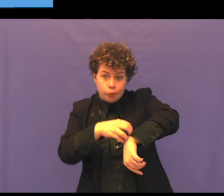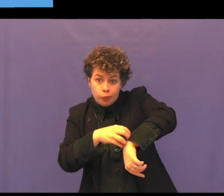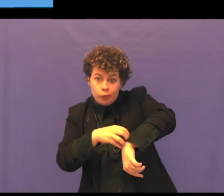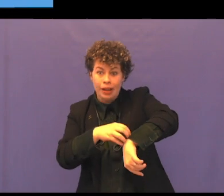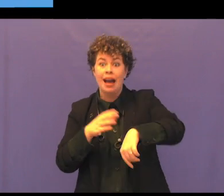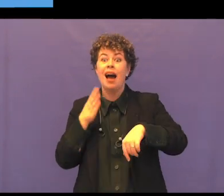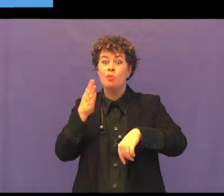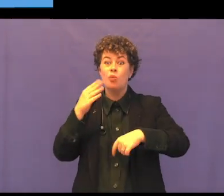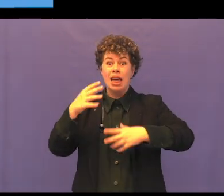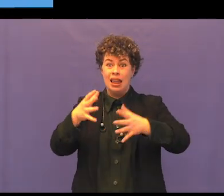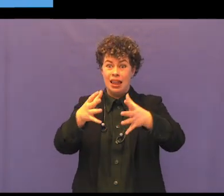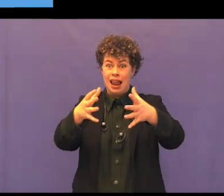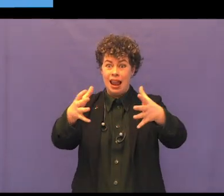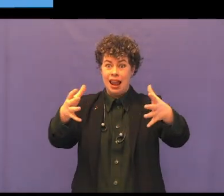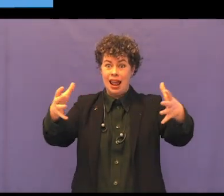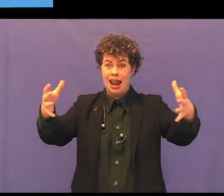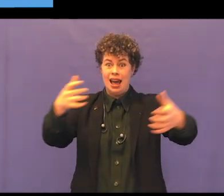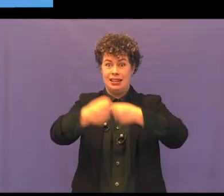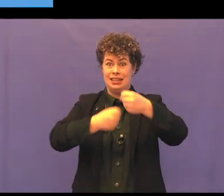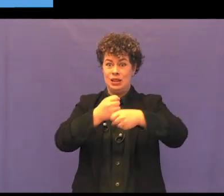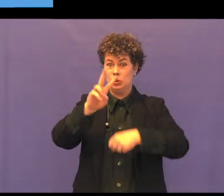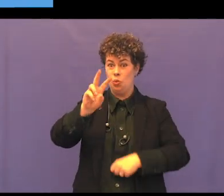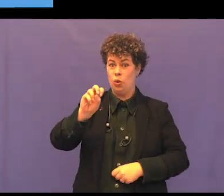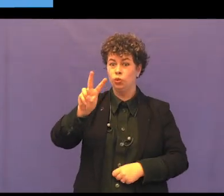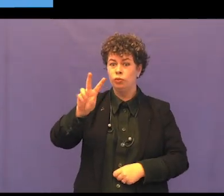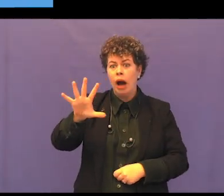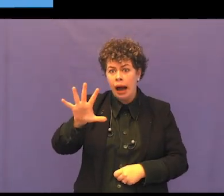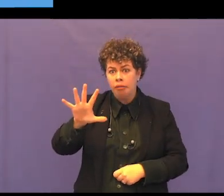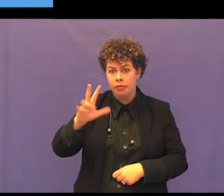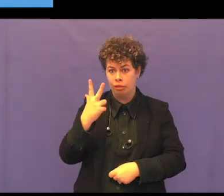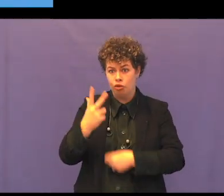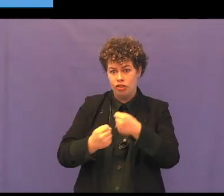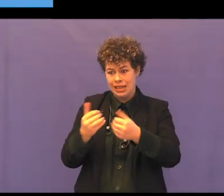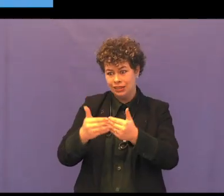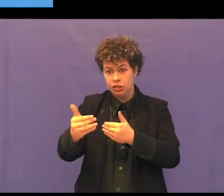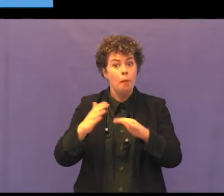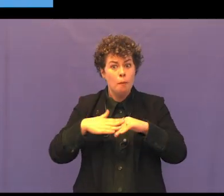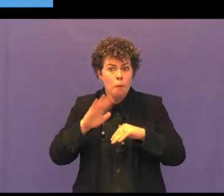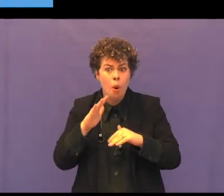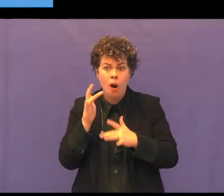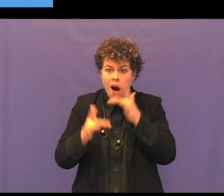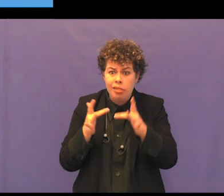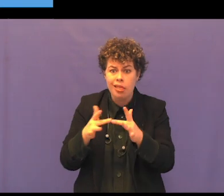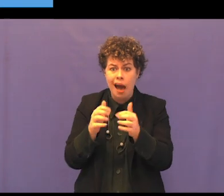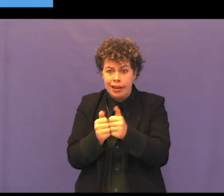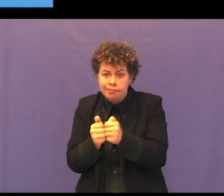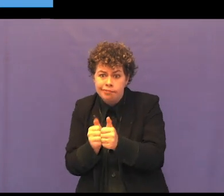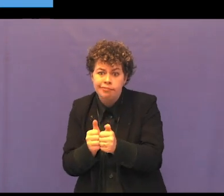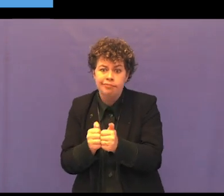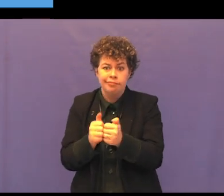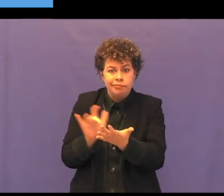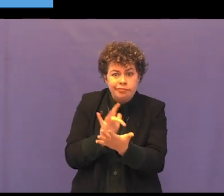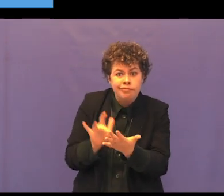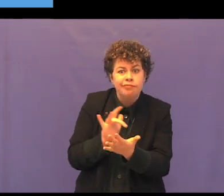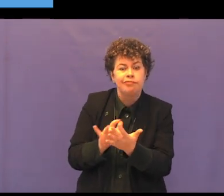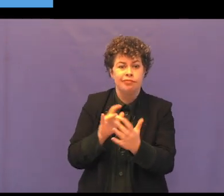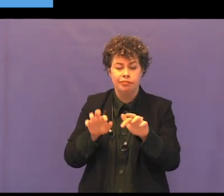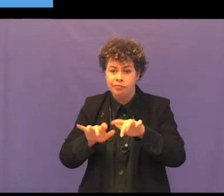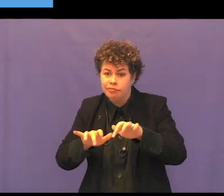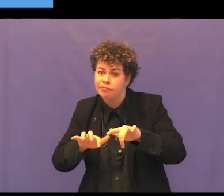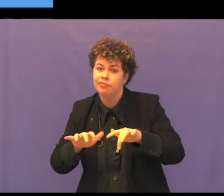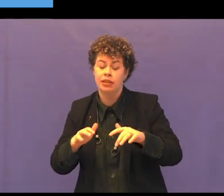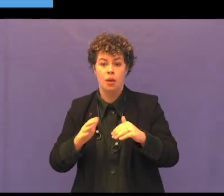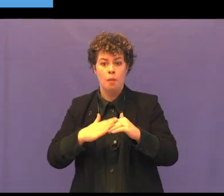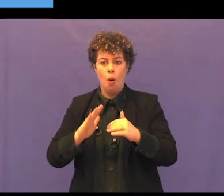and more digital devices, that usage is becoming more and more personalized, that the bit rate of our